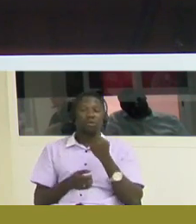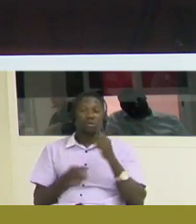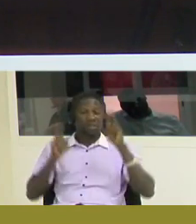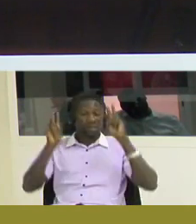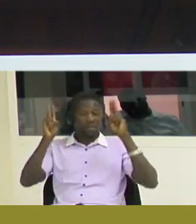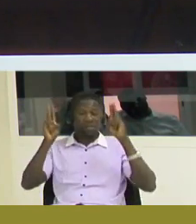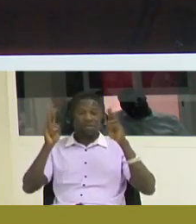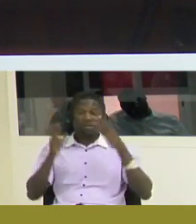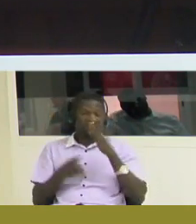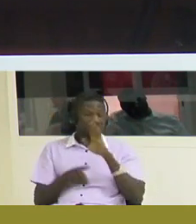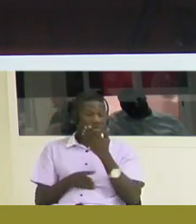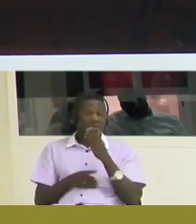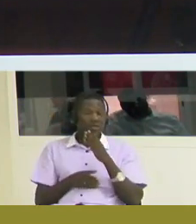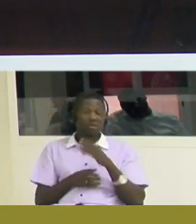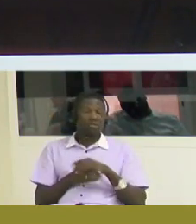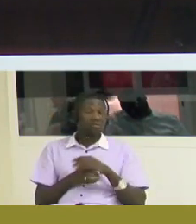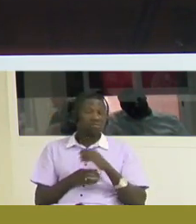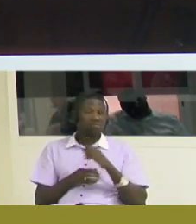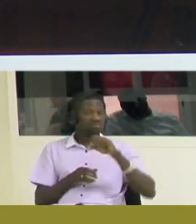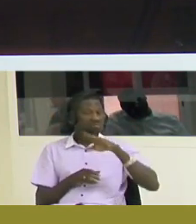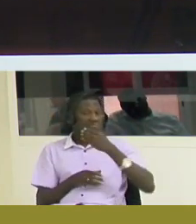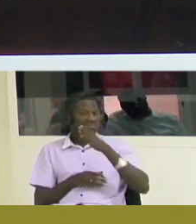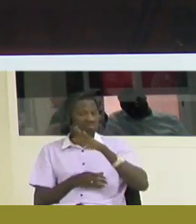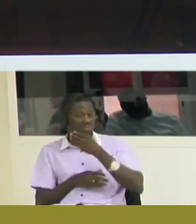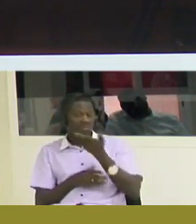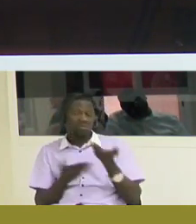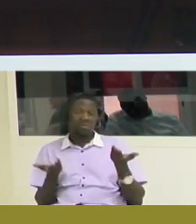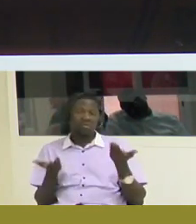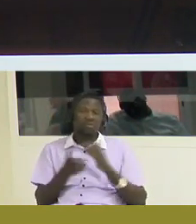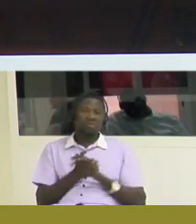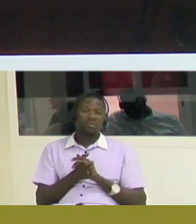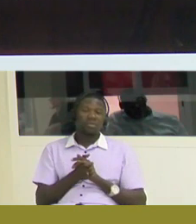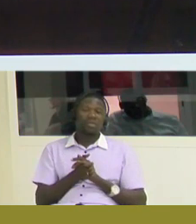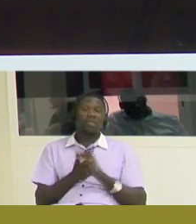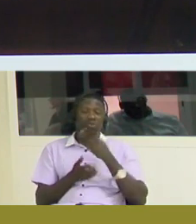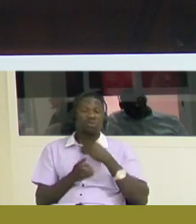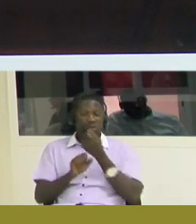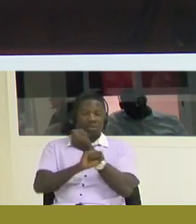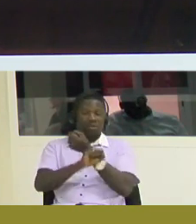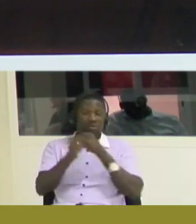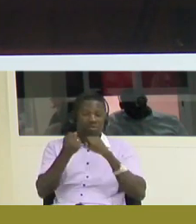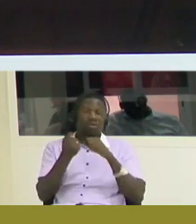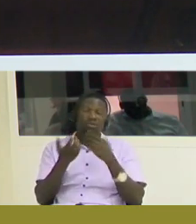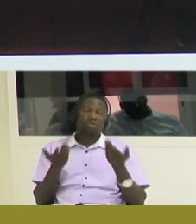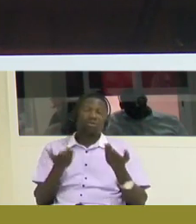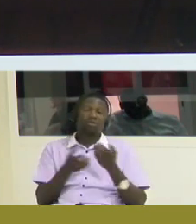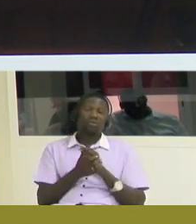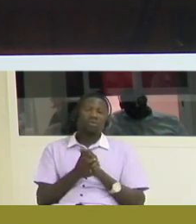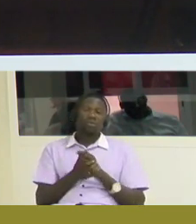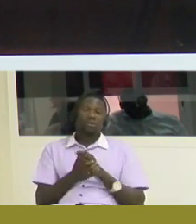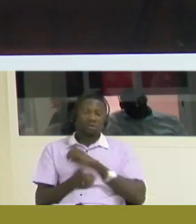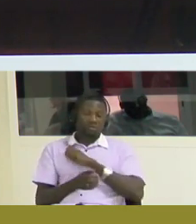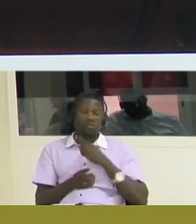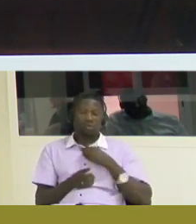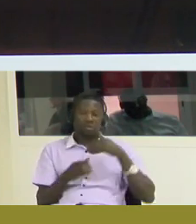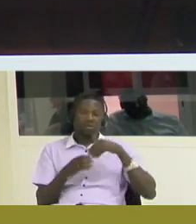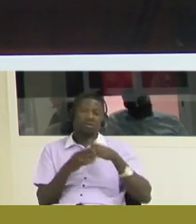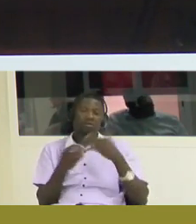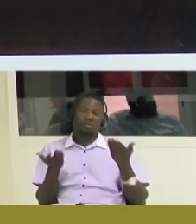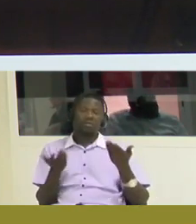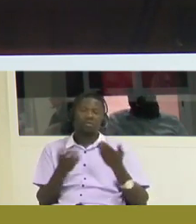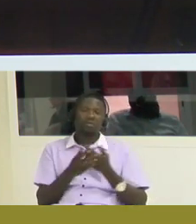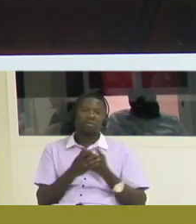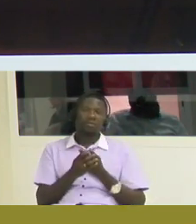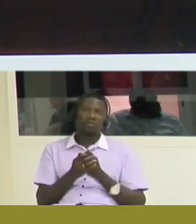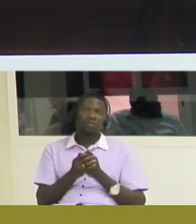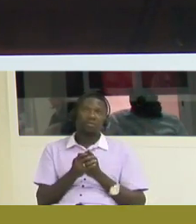equally obstinate and that was the situation that we were in but